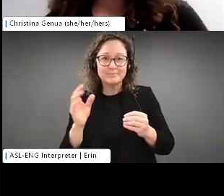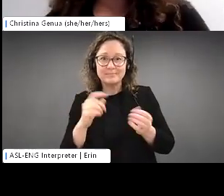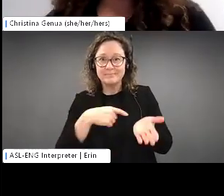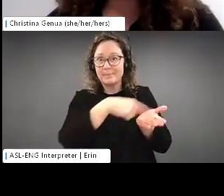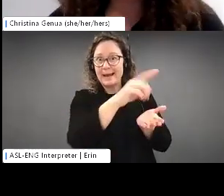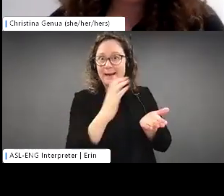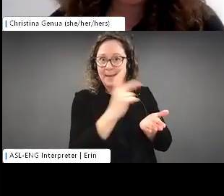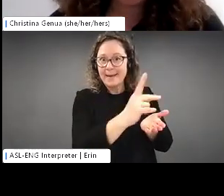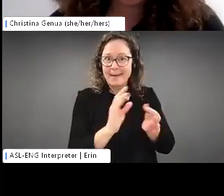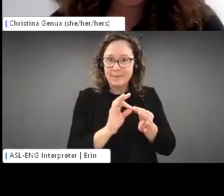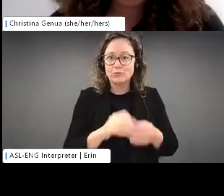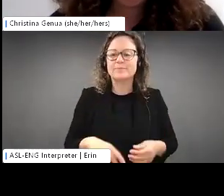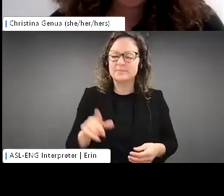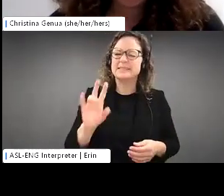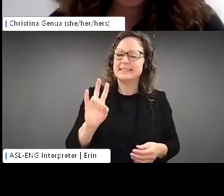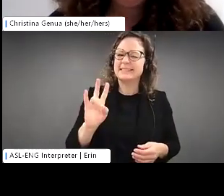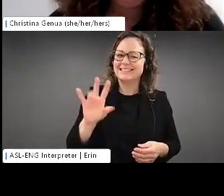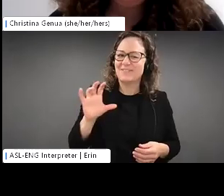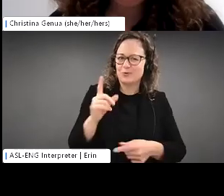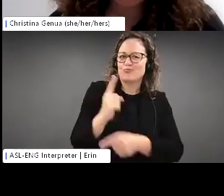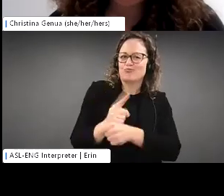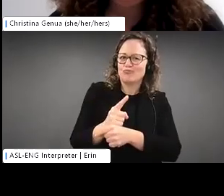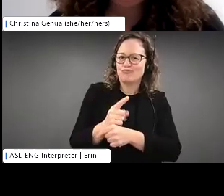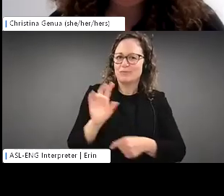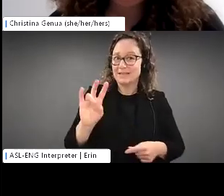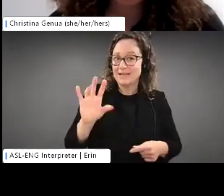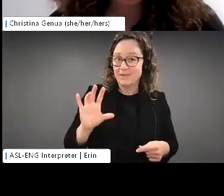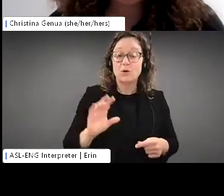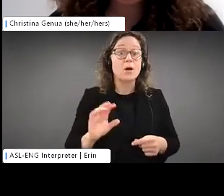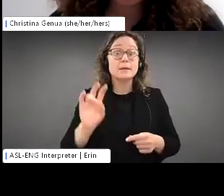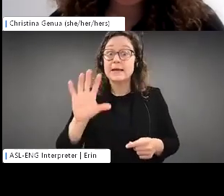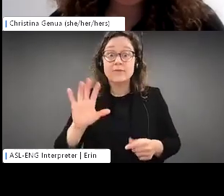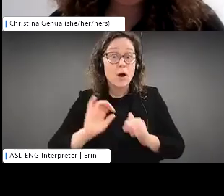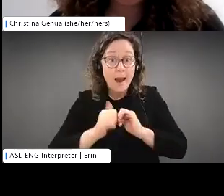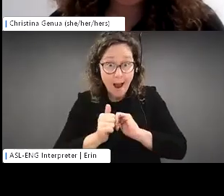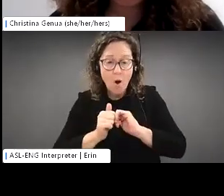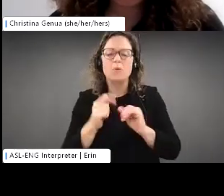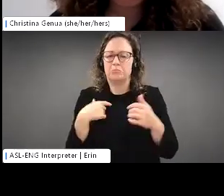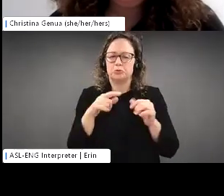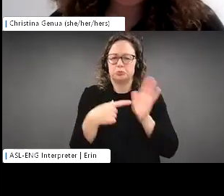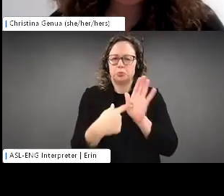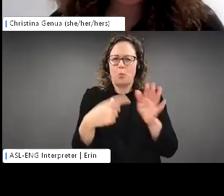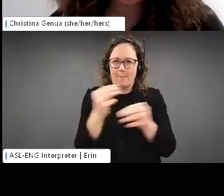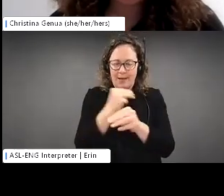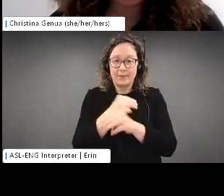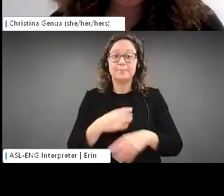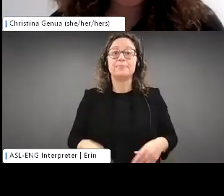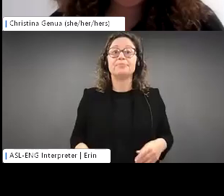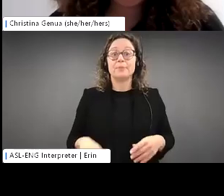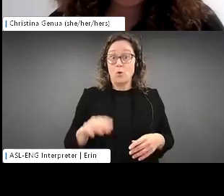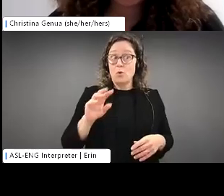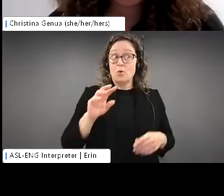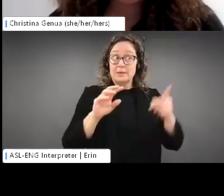So 700 is the correct answer. And how we got that is, so our borrowed rate is